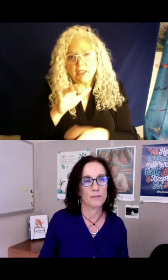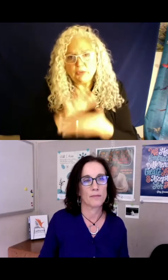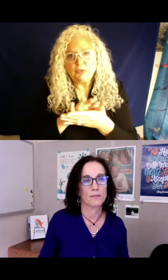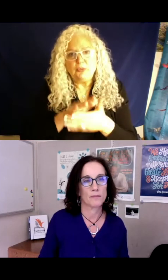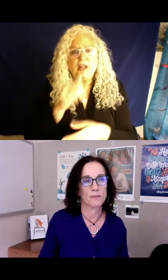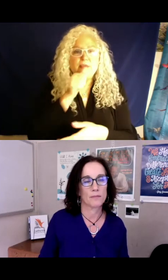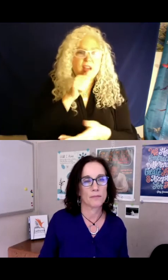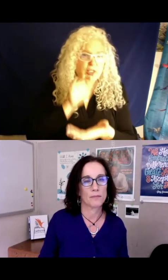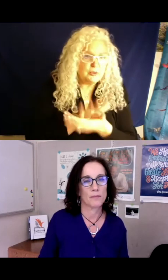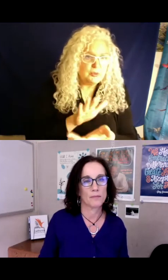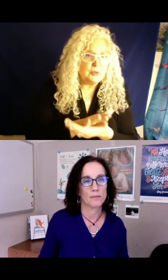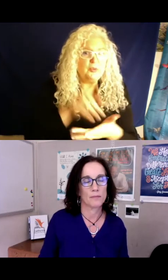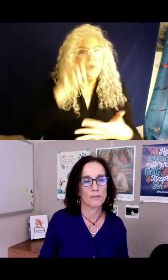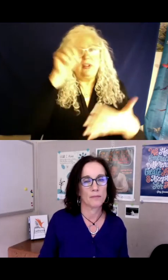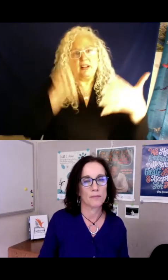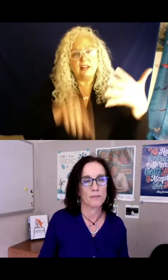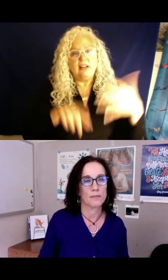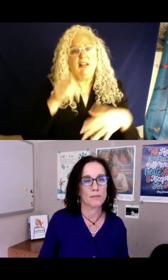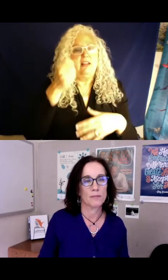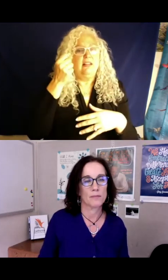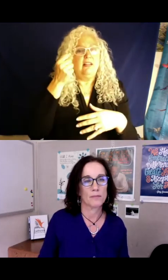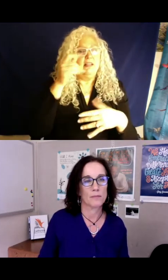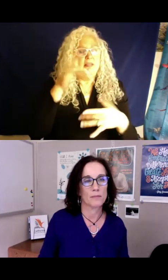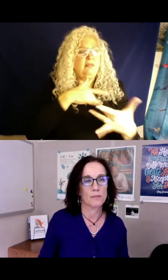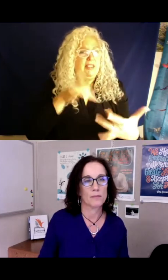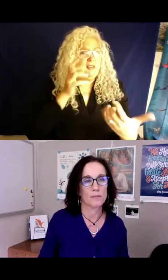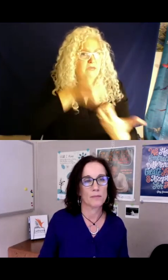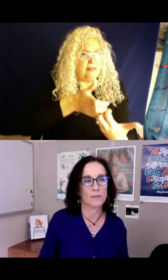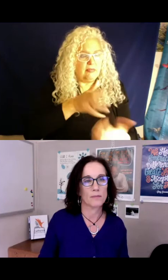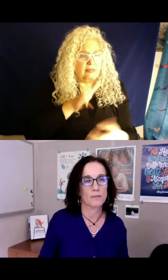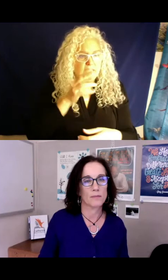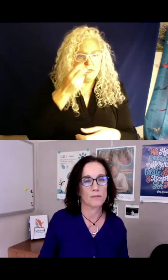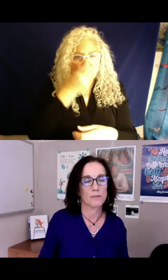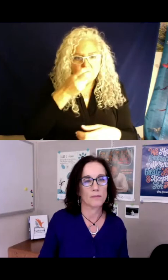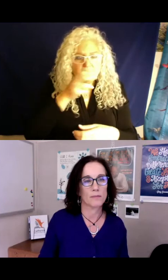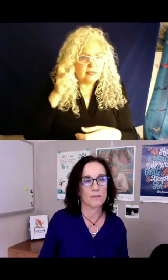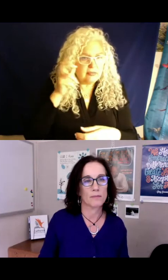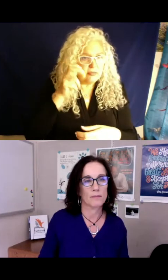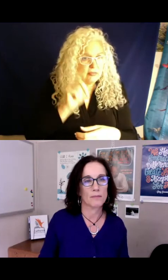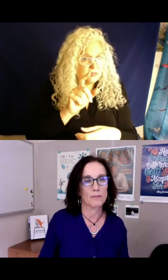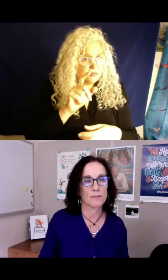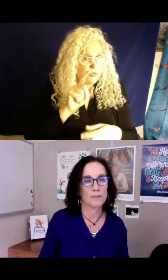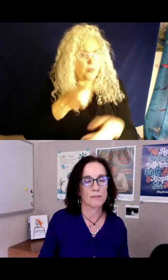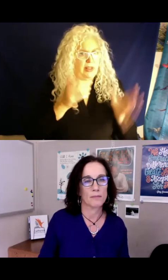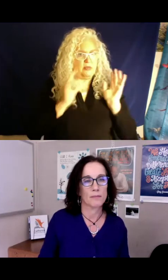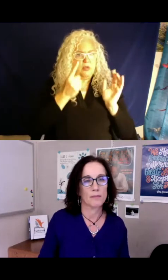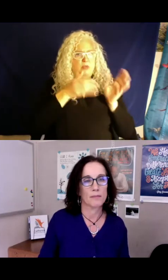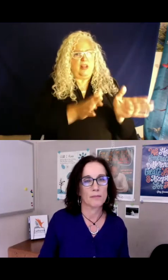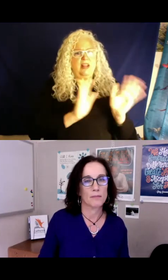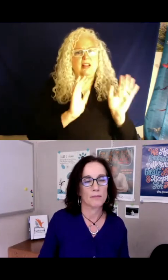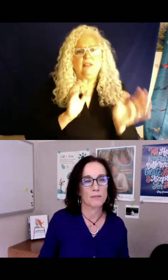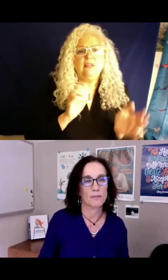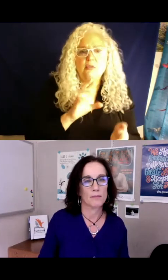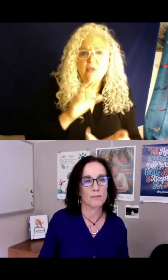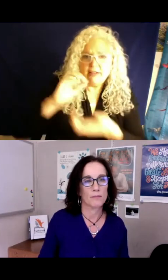The special day schools, the public schools, private schools, all of these different environments may